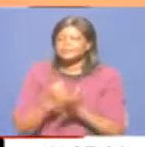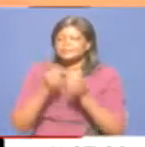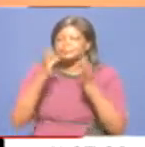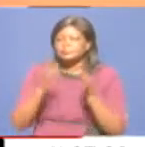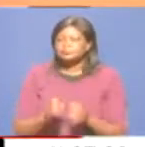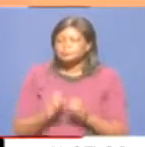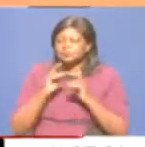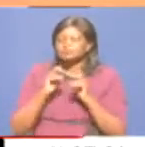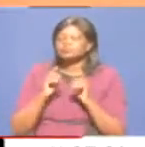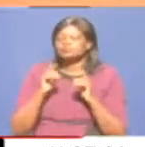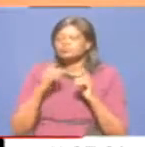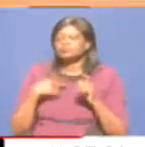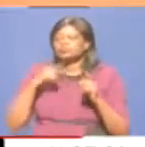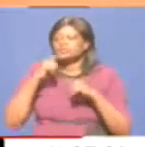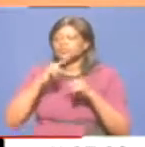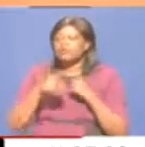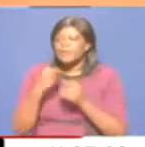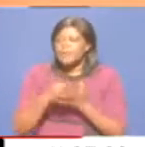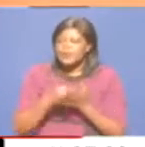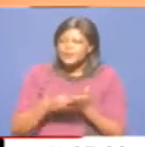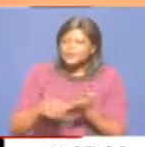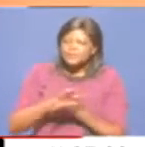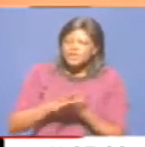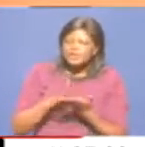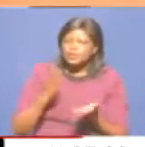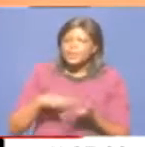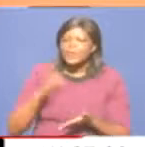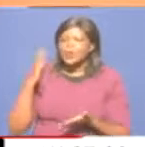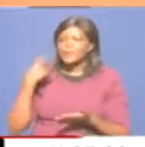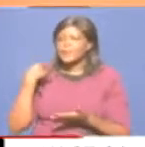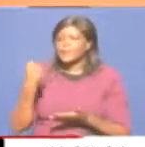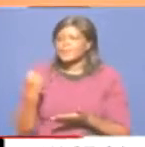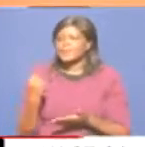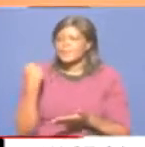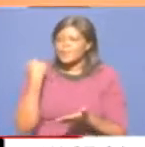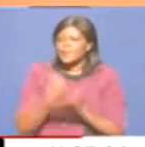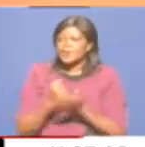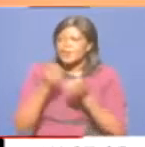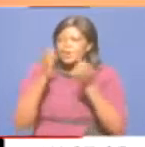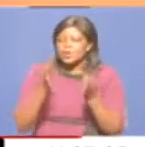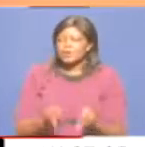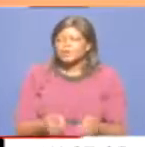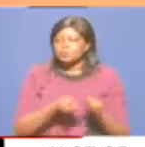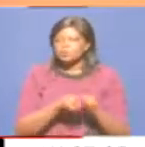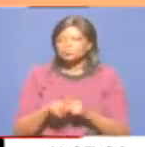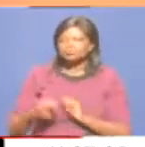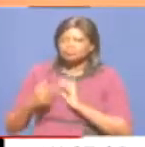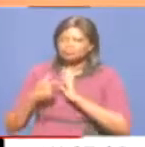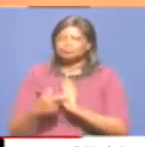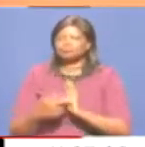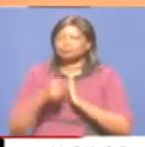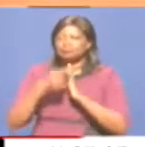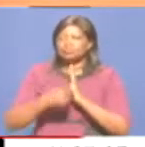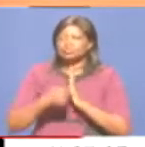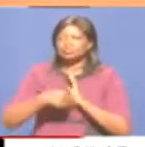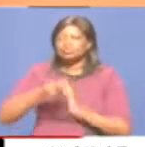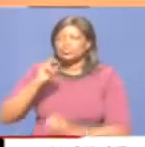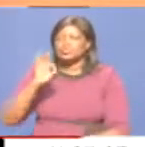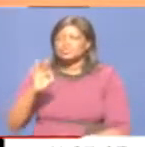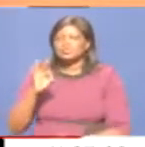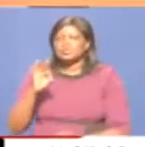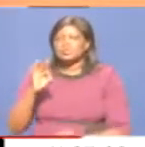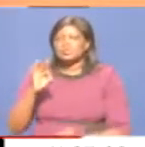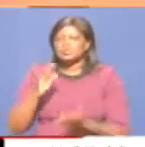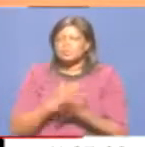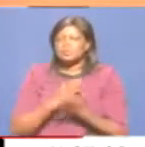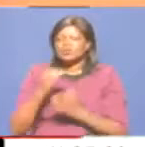going to divide revenue based on the most recent audited account, as contemplated in Article 203, sub-Article 2,